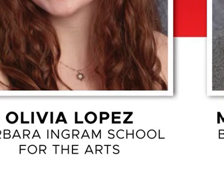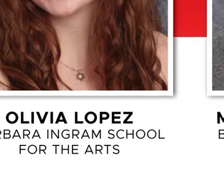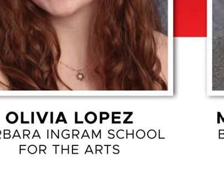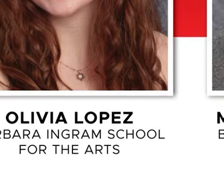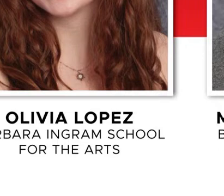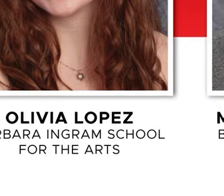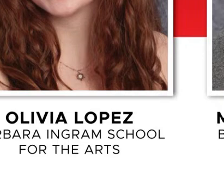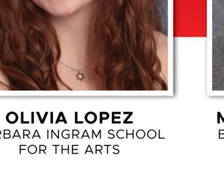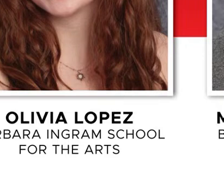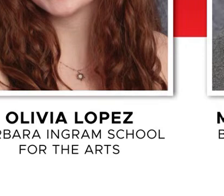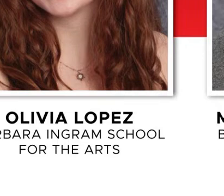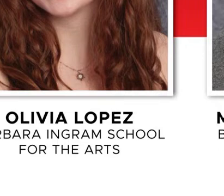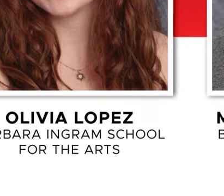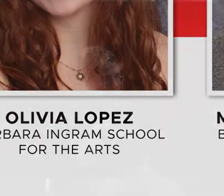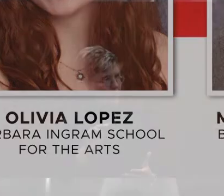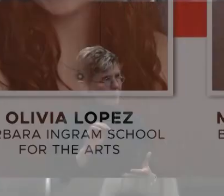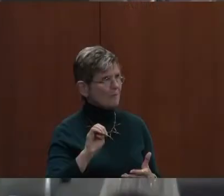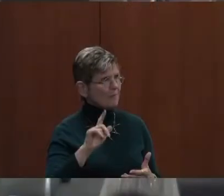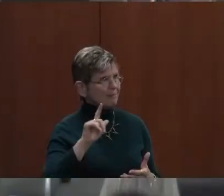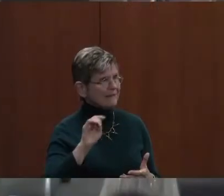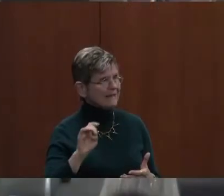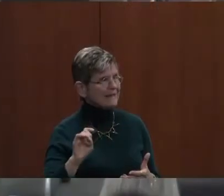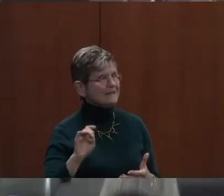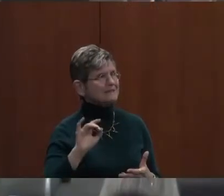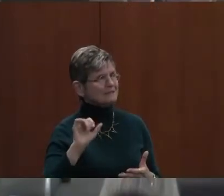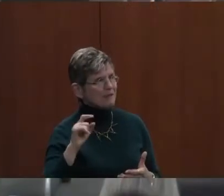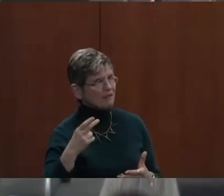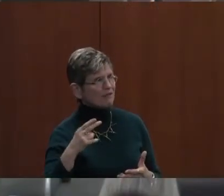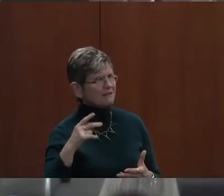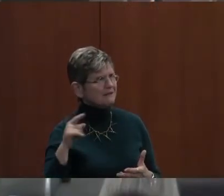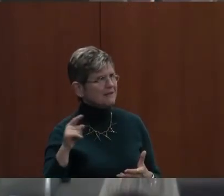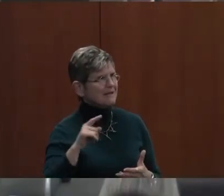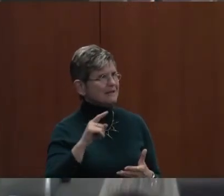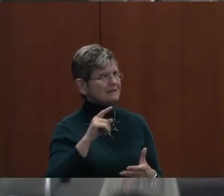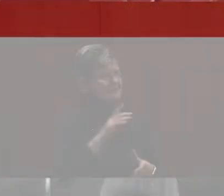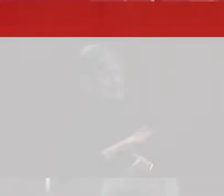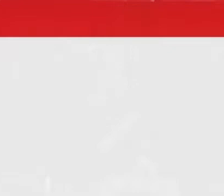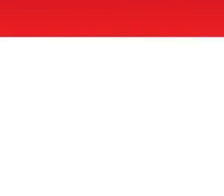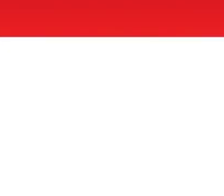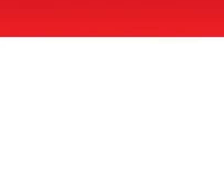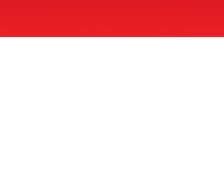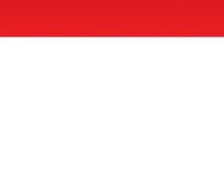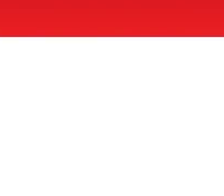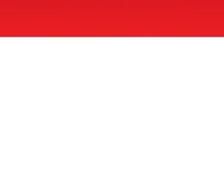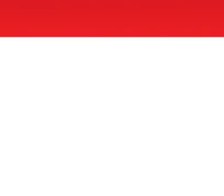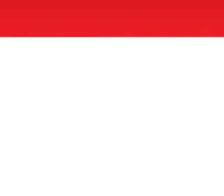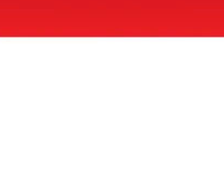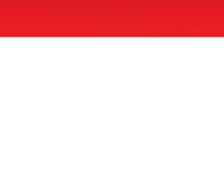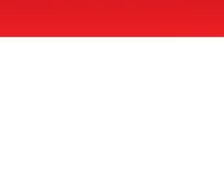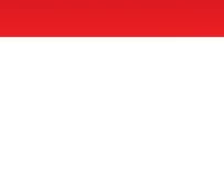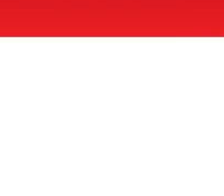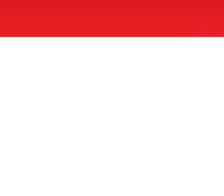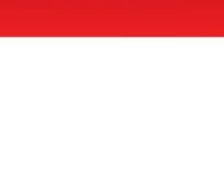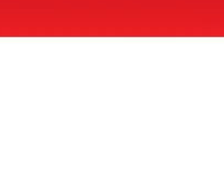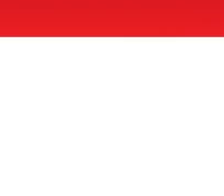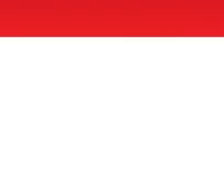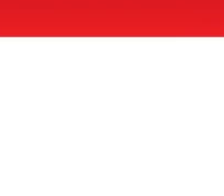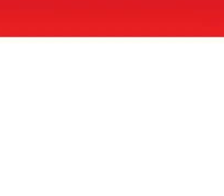Smith, and Rebecca Yagi. For the senior orchestra, Yifan Zhang from North Hagerstown High